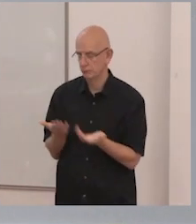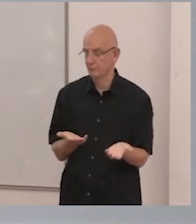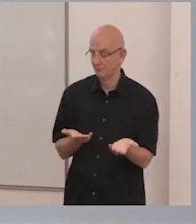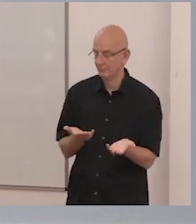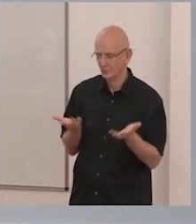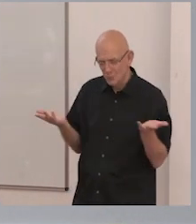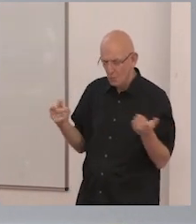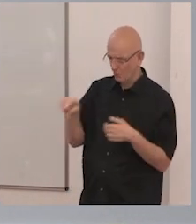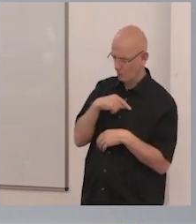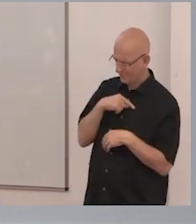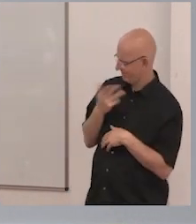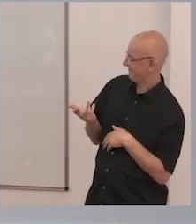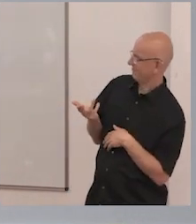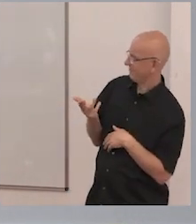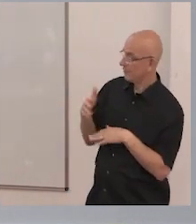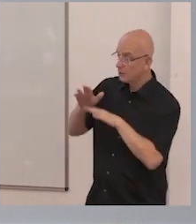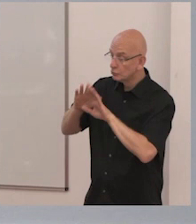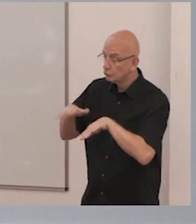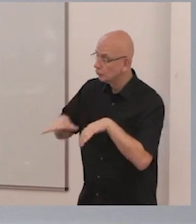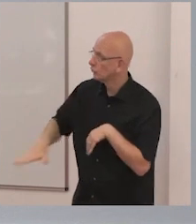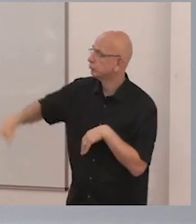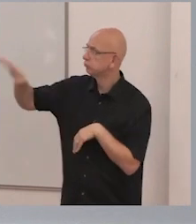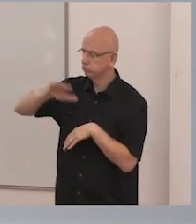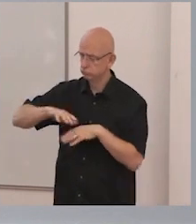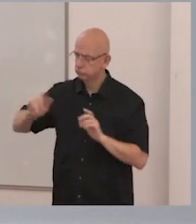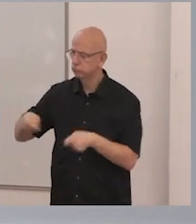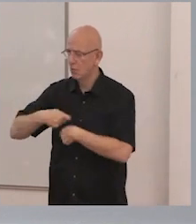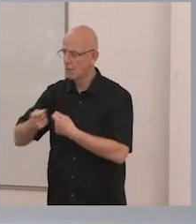resources? It talks about the eligible child